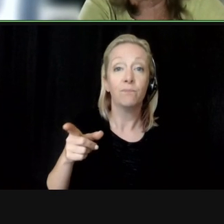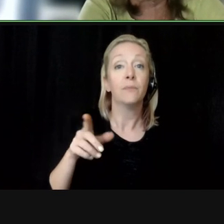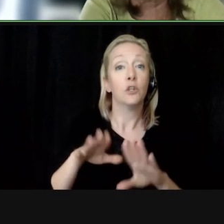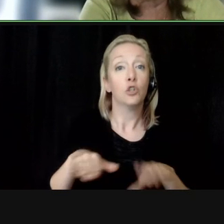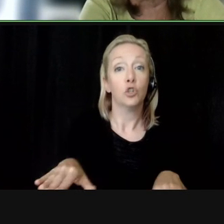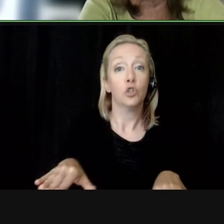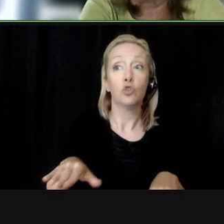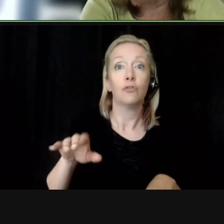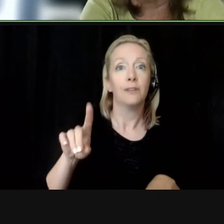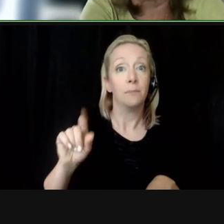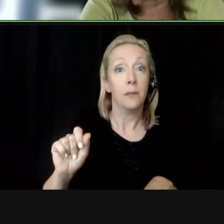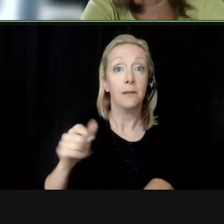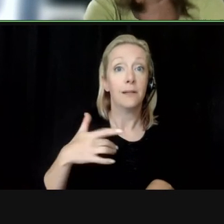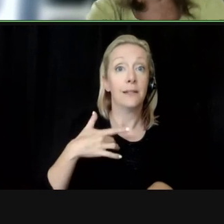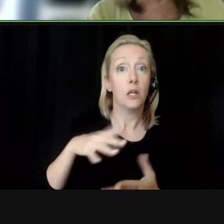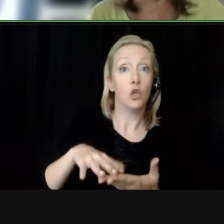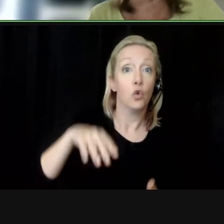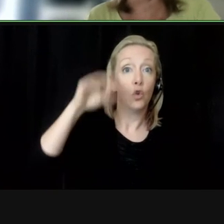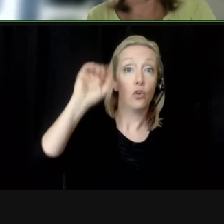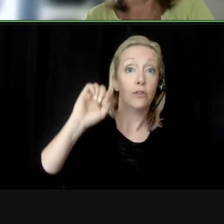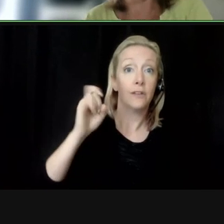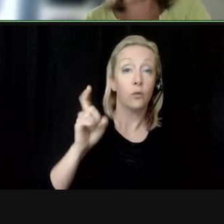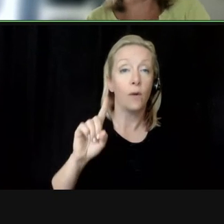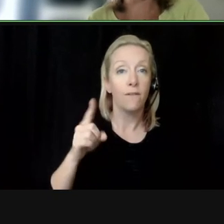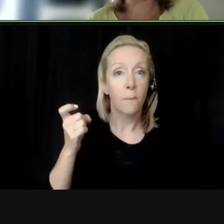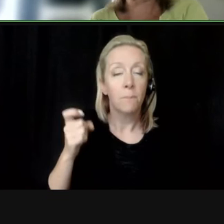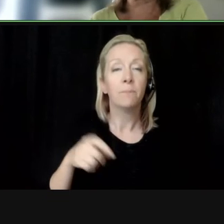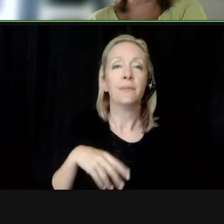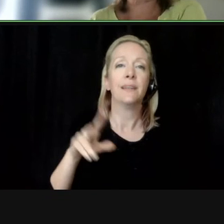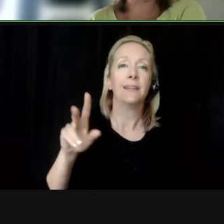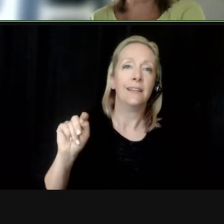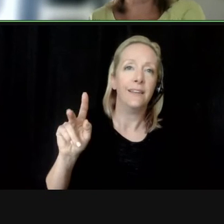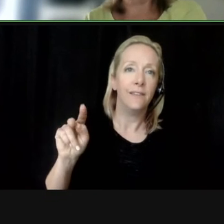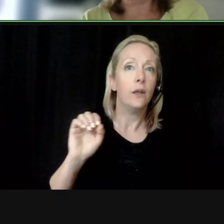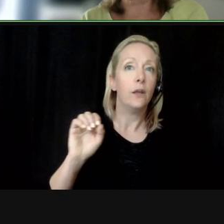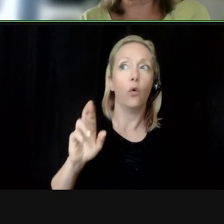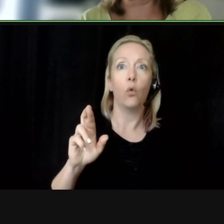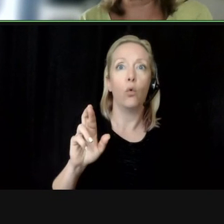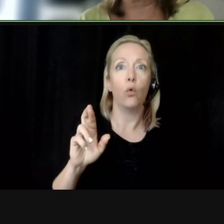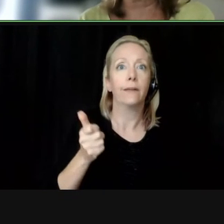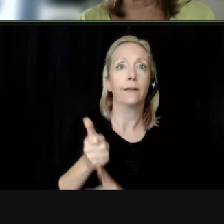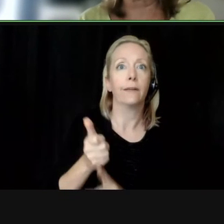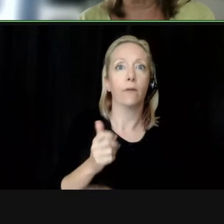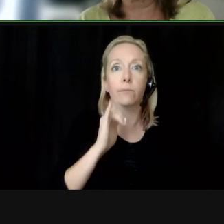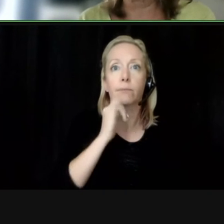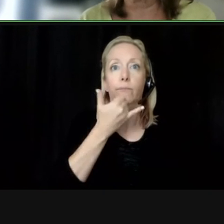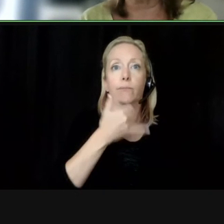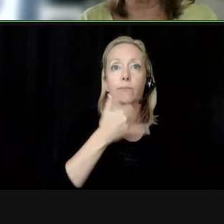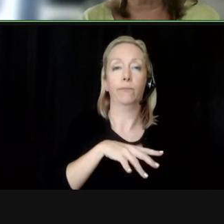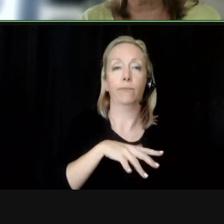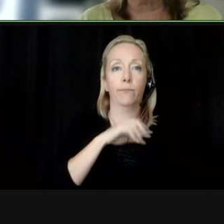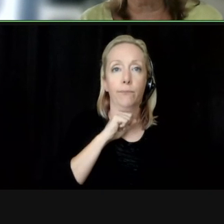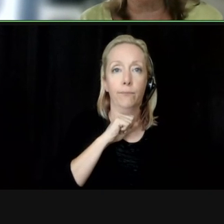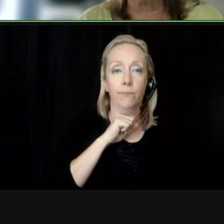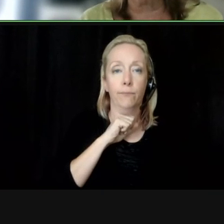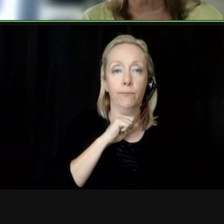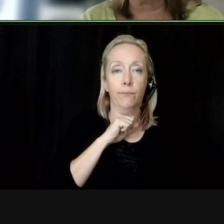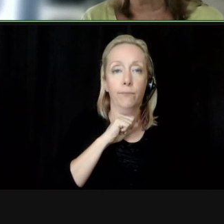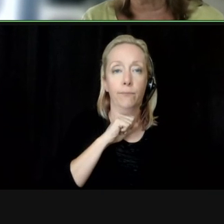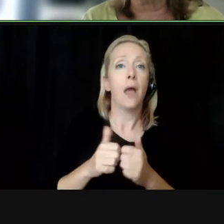mistakes as their source of knowledge. And this has been done by surveying those on the